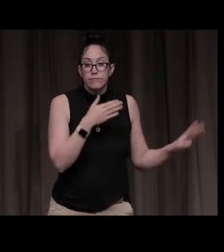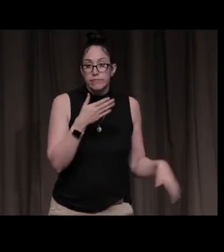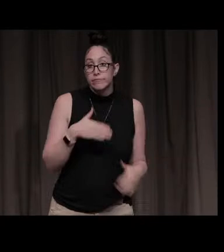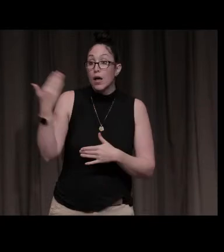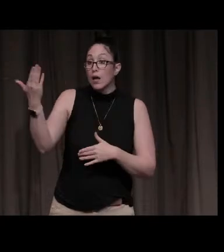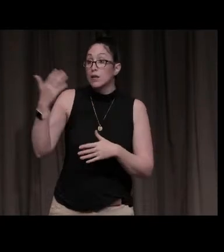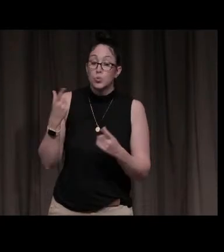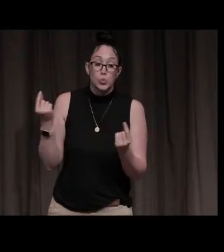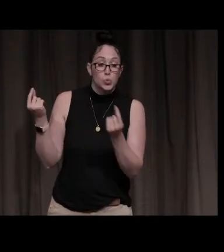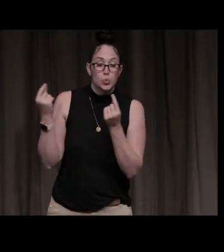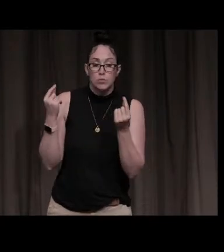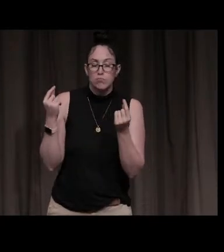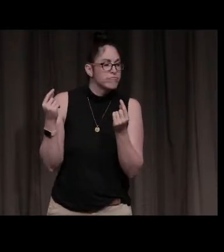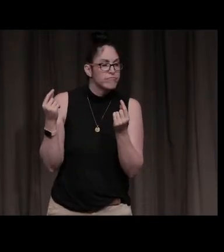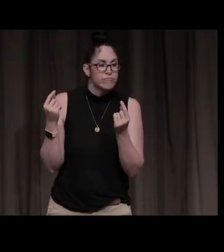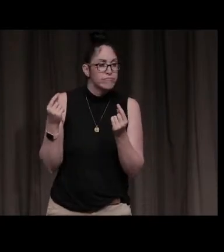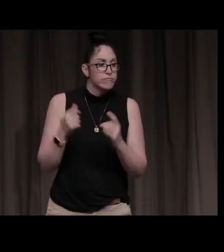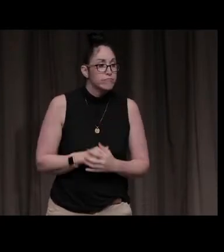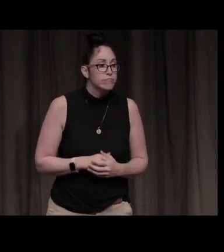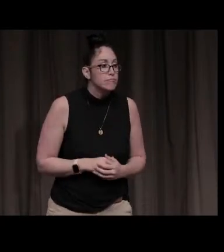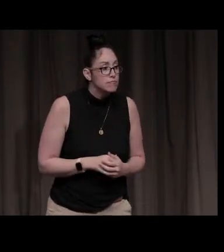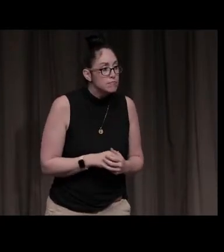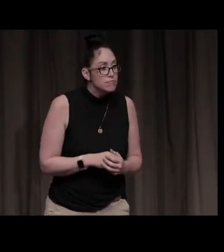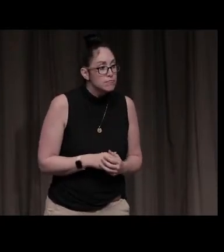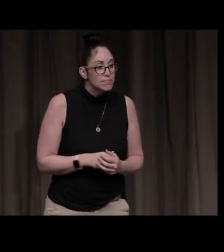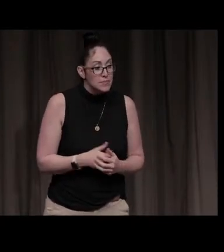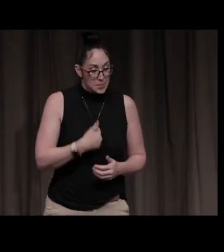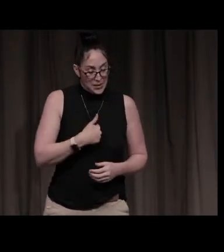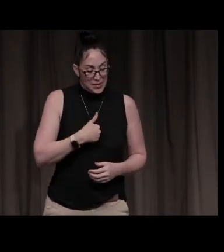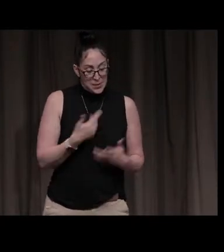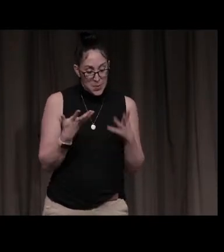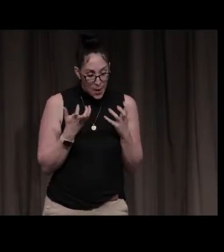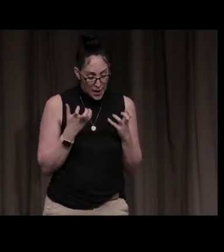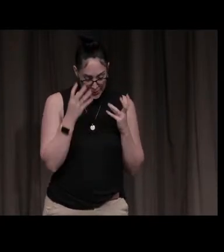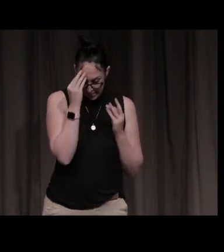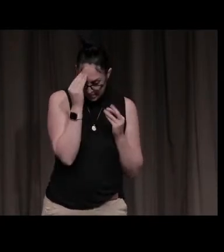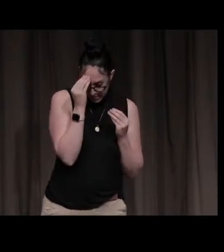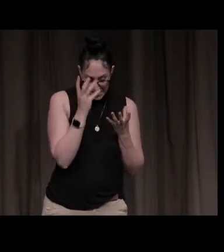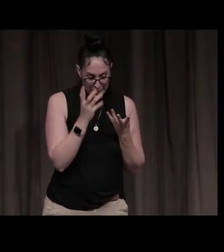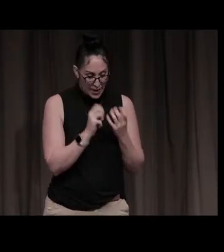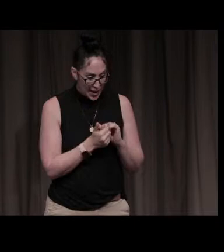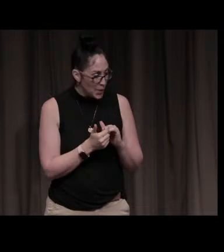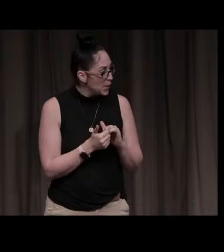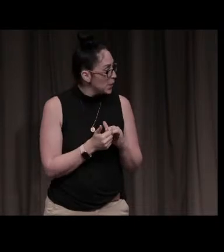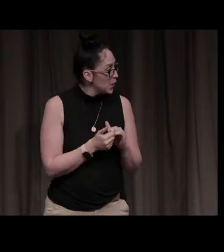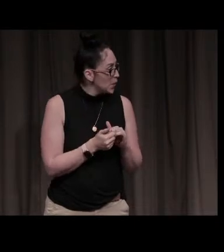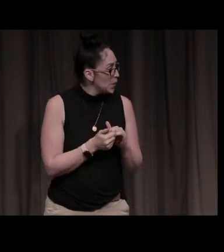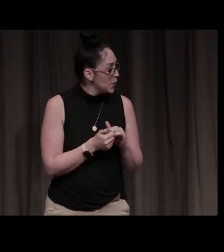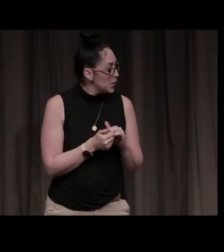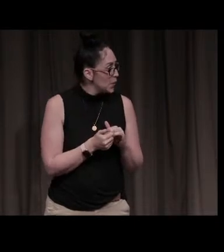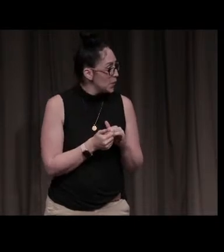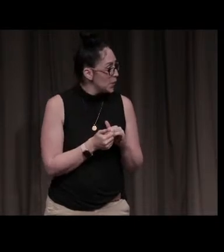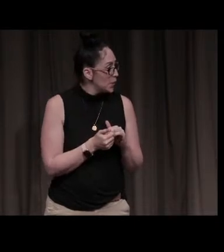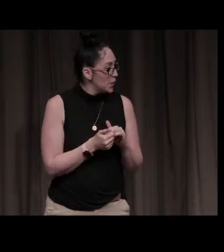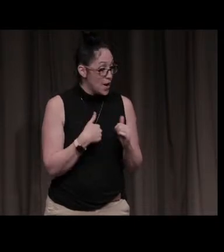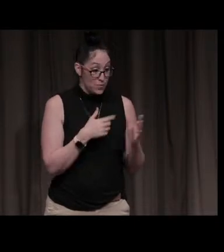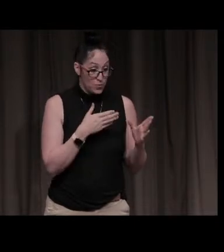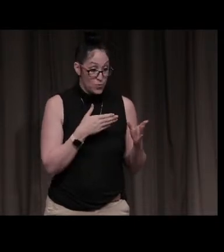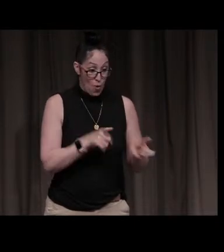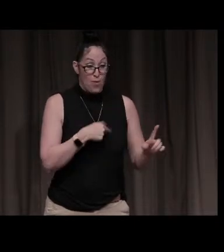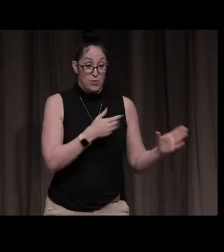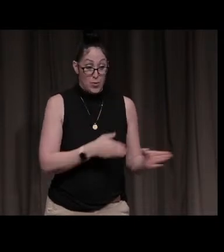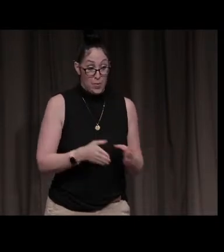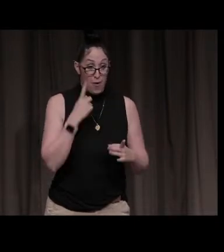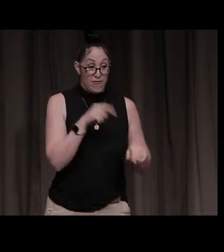we work with the Miccosukee. So me as a curator, I'm thinking as I was preparing for this panel and I